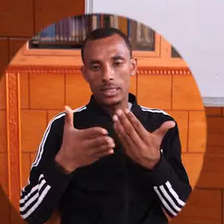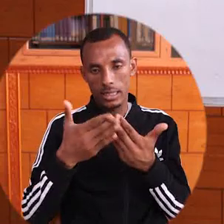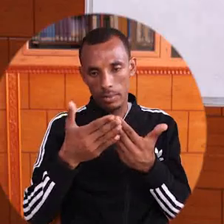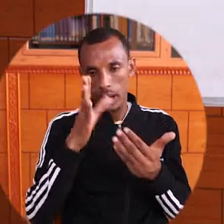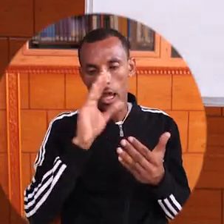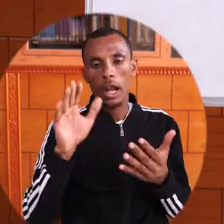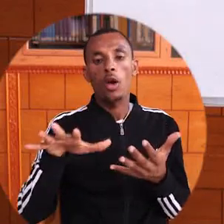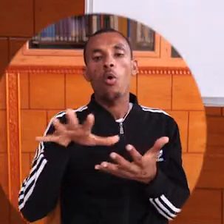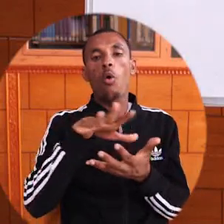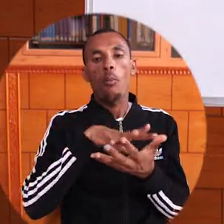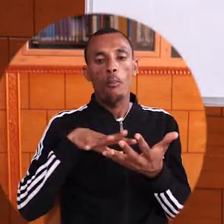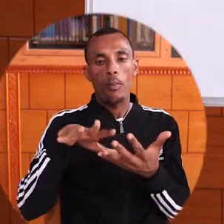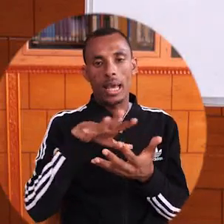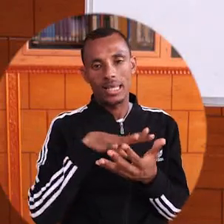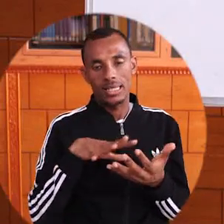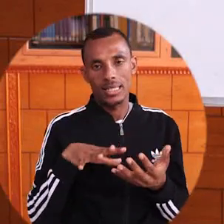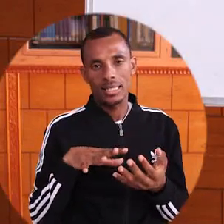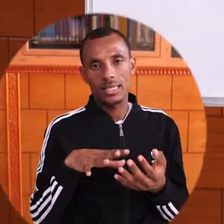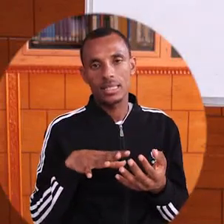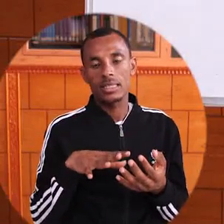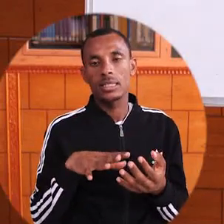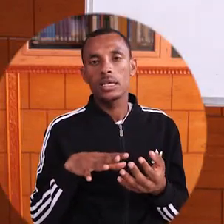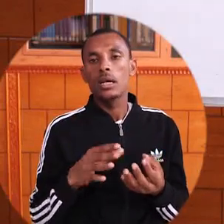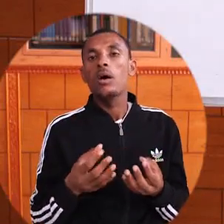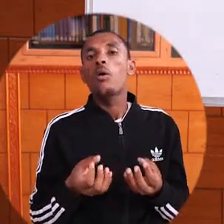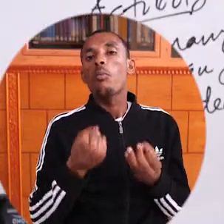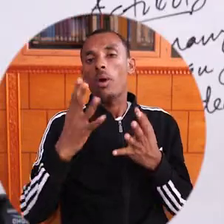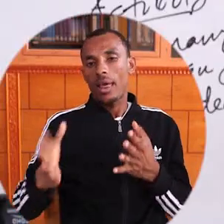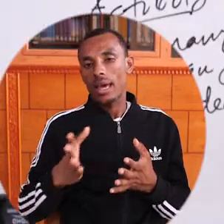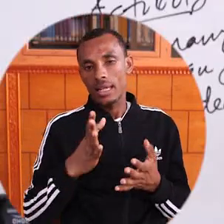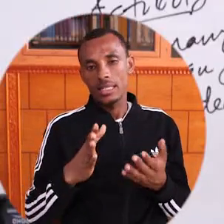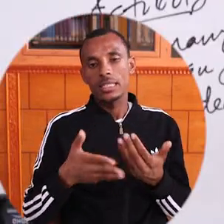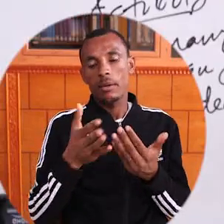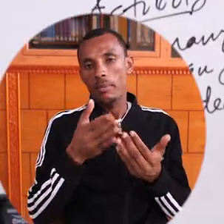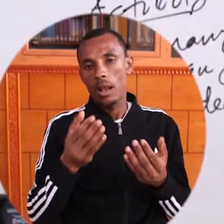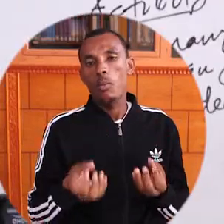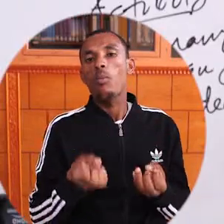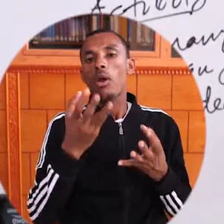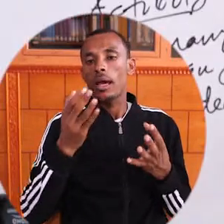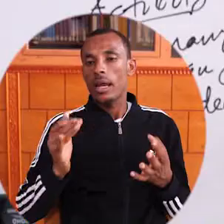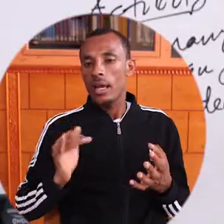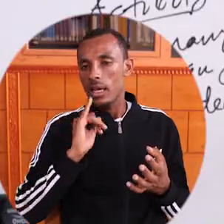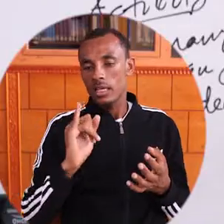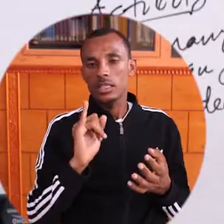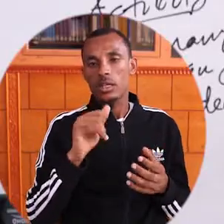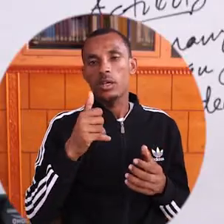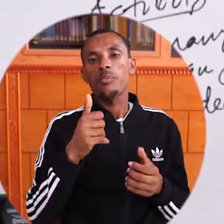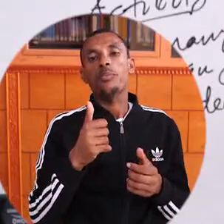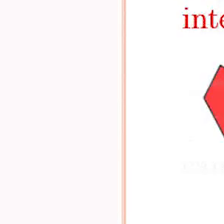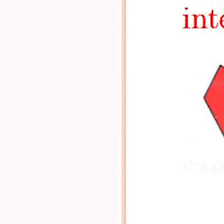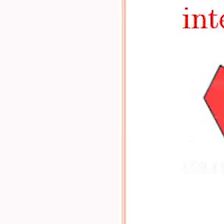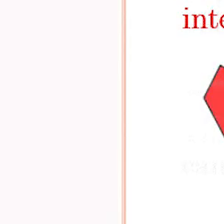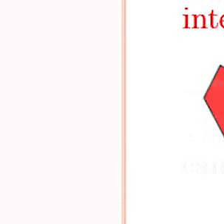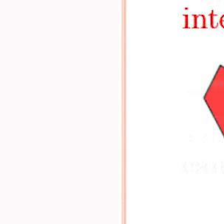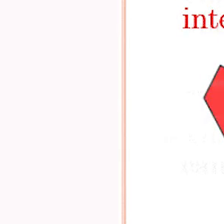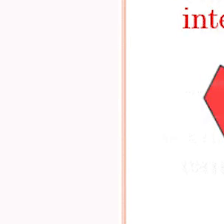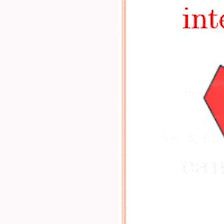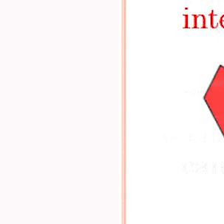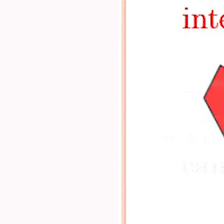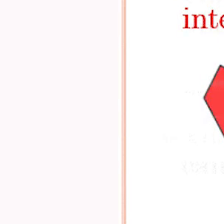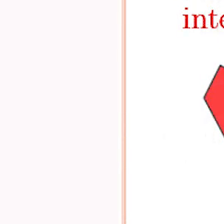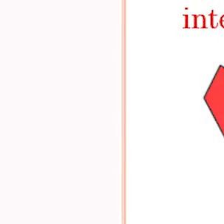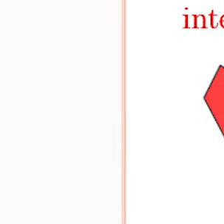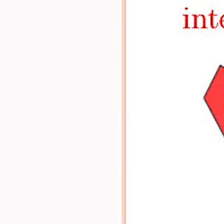and a complex polygon. Simple polygon is that a polygon which does not intersect the